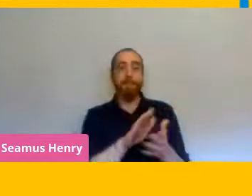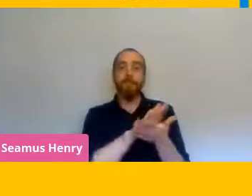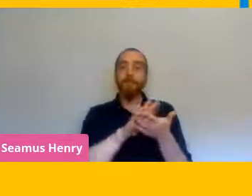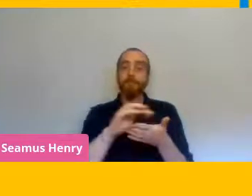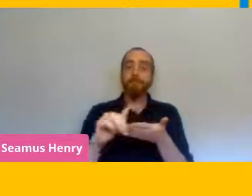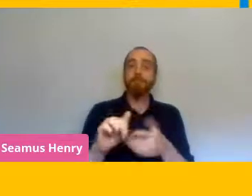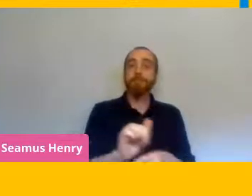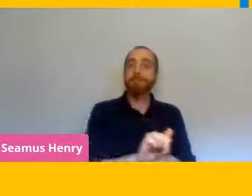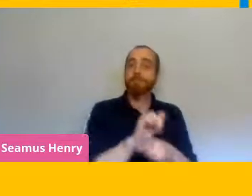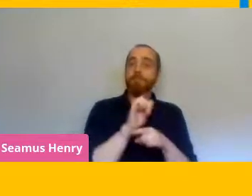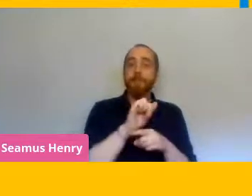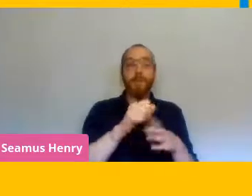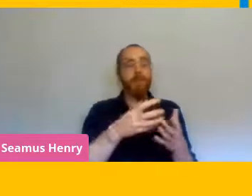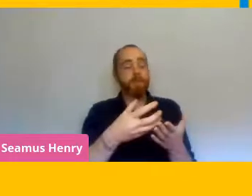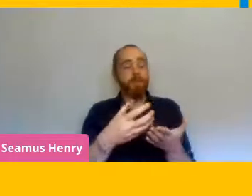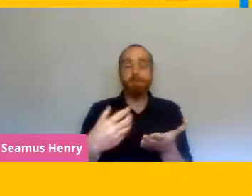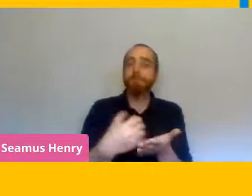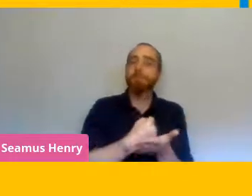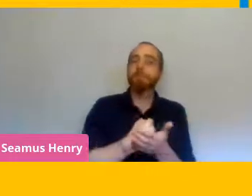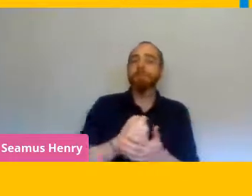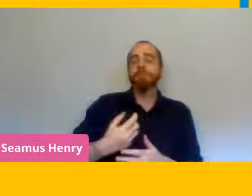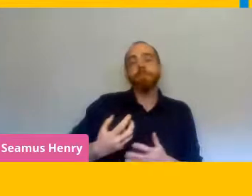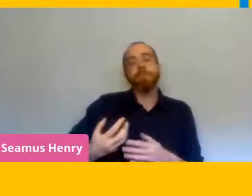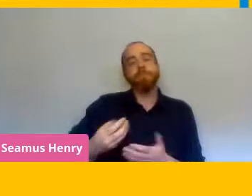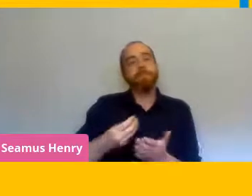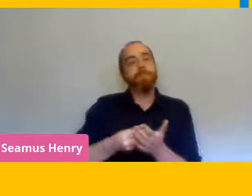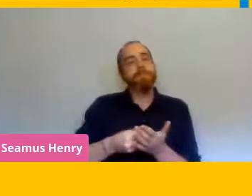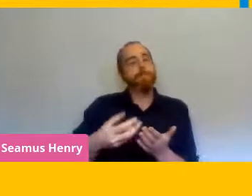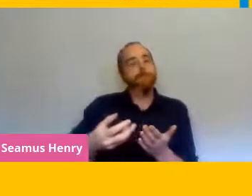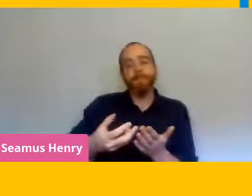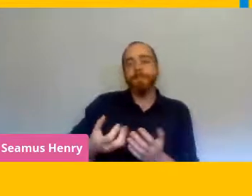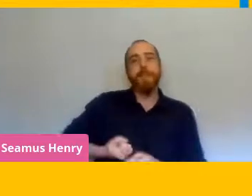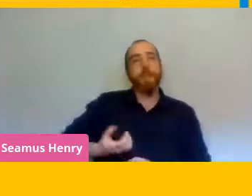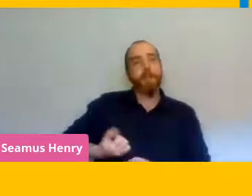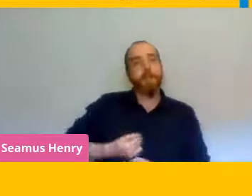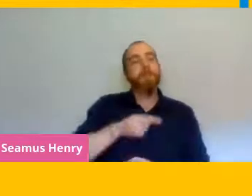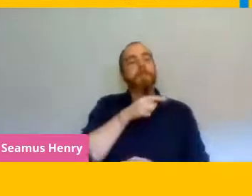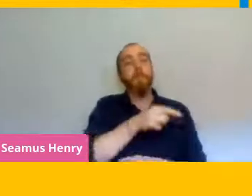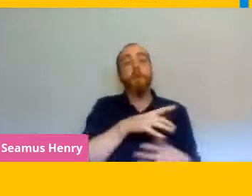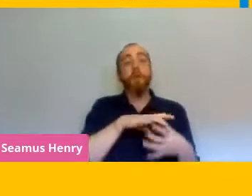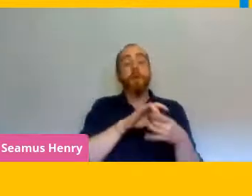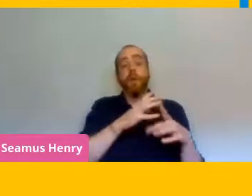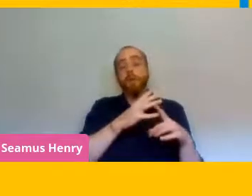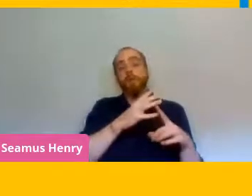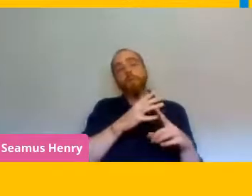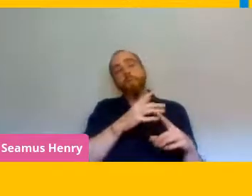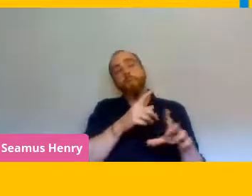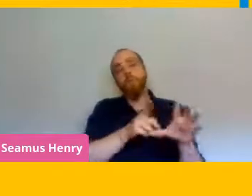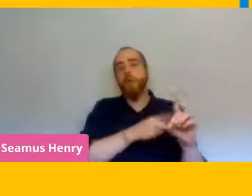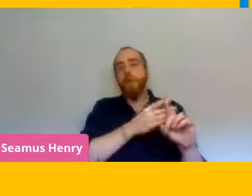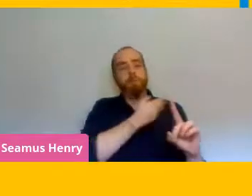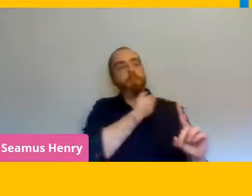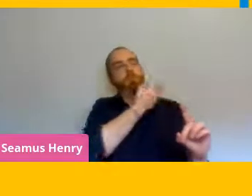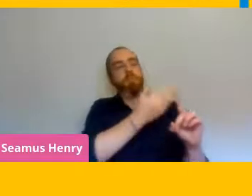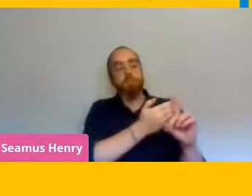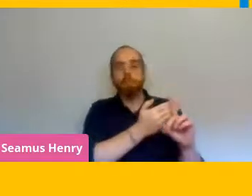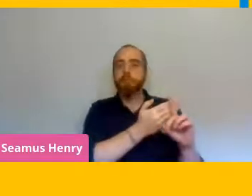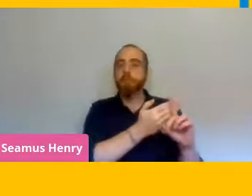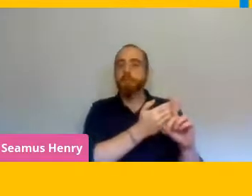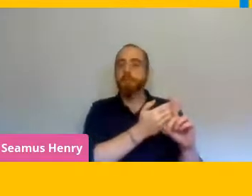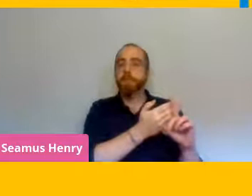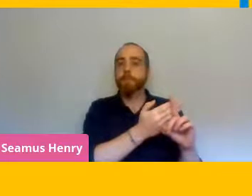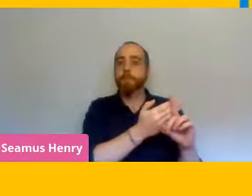of the last teaching year, so the 2019-20 teaching year. So GTA work, a lot of it could take